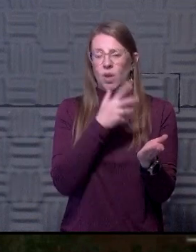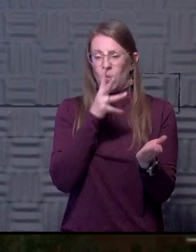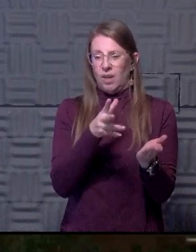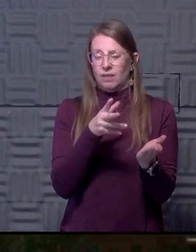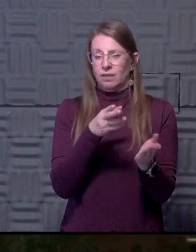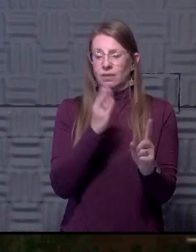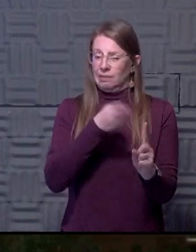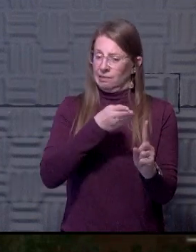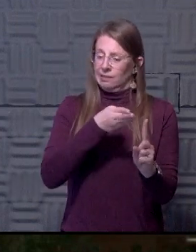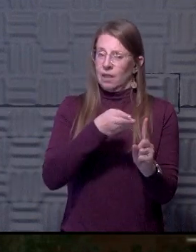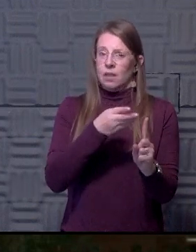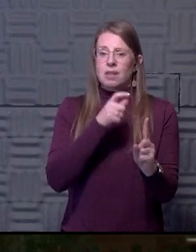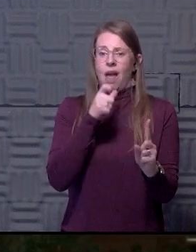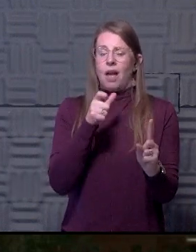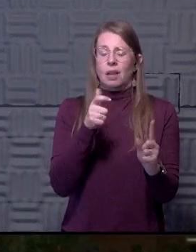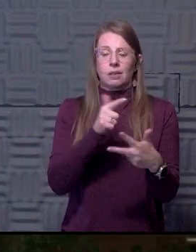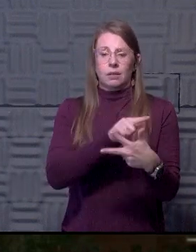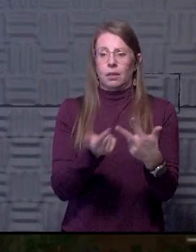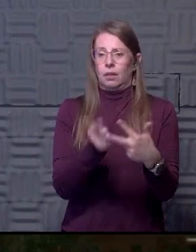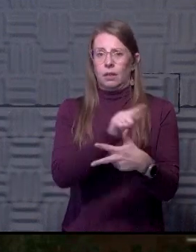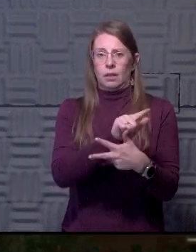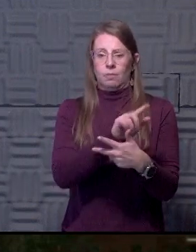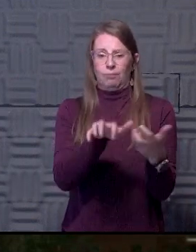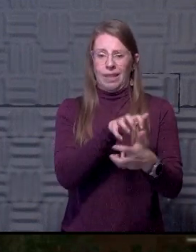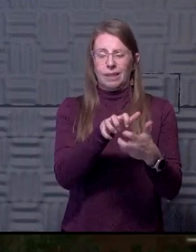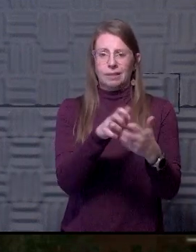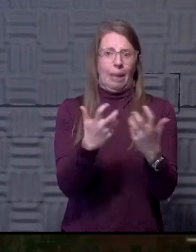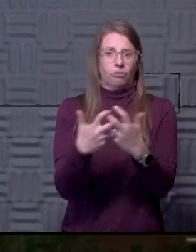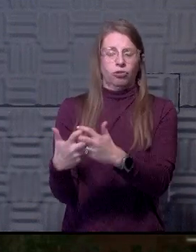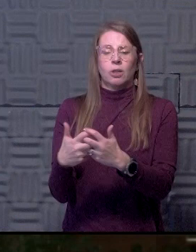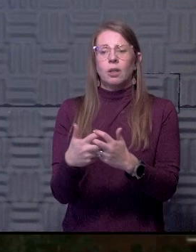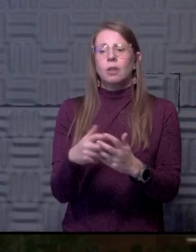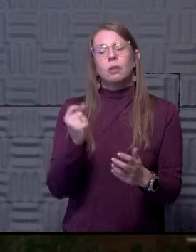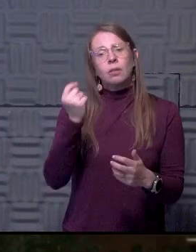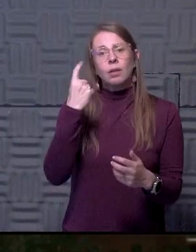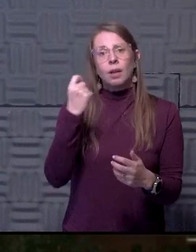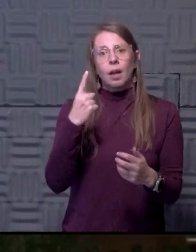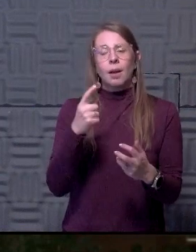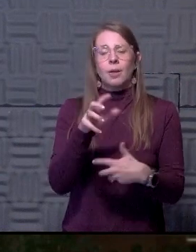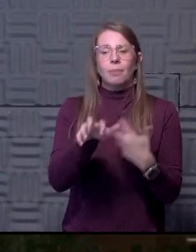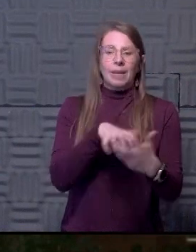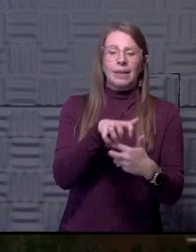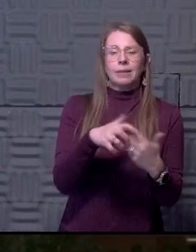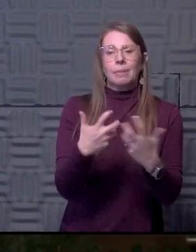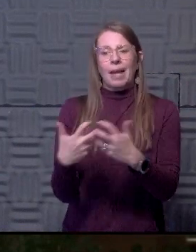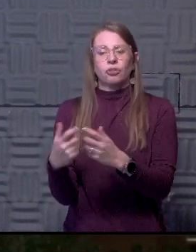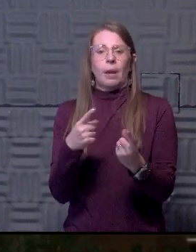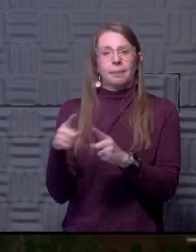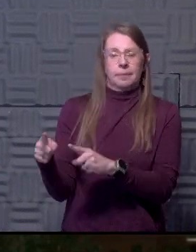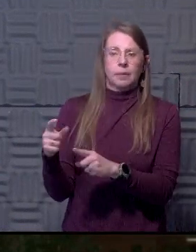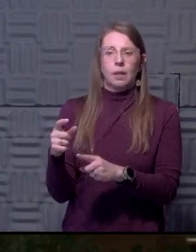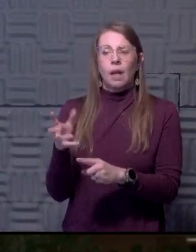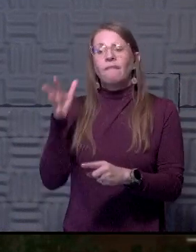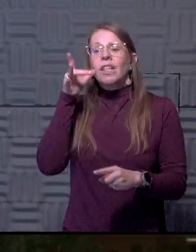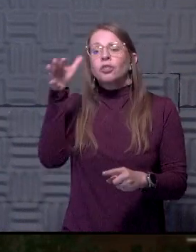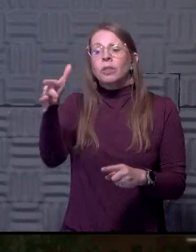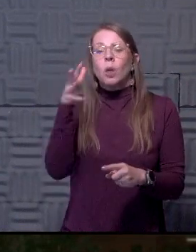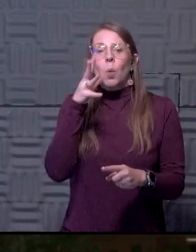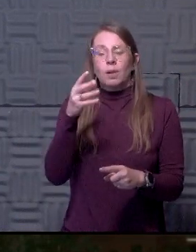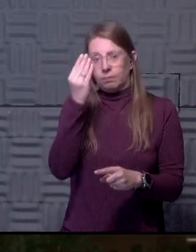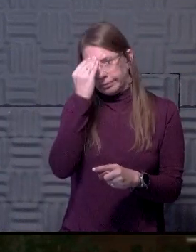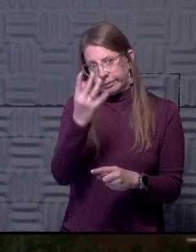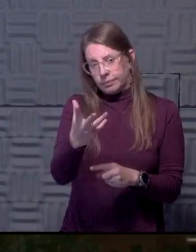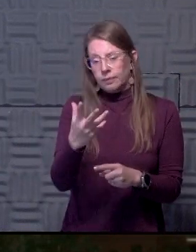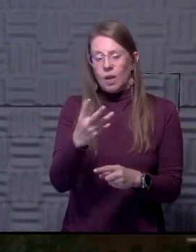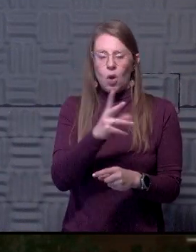mix and match. But as vaccines get out into the public, clearly mix and matching happens. So we will eventually tell you whether you're able